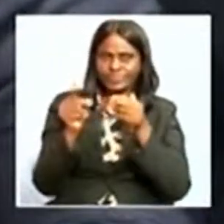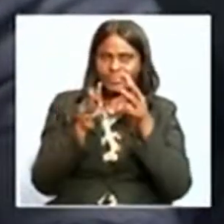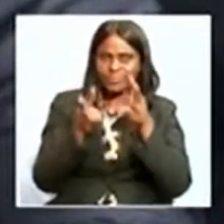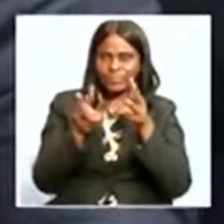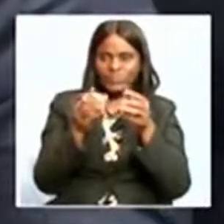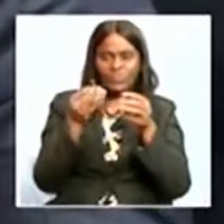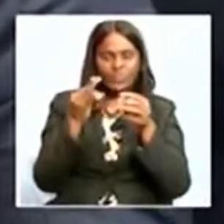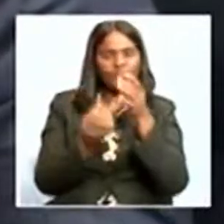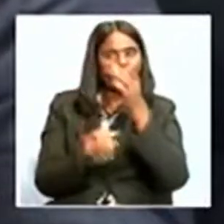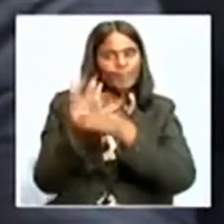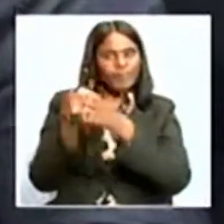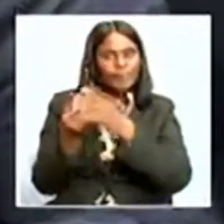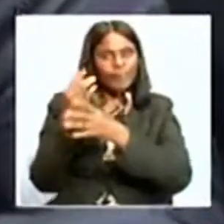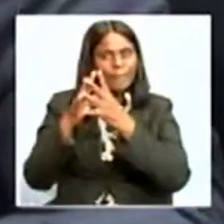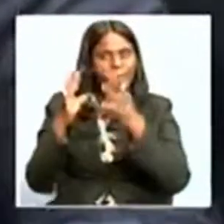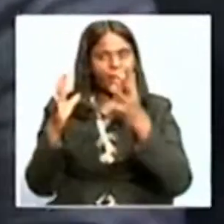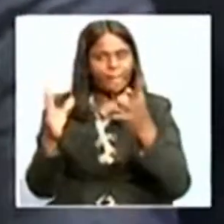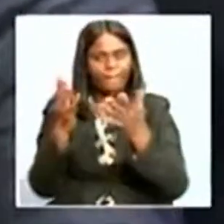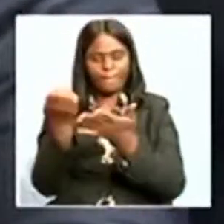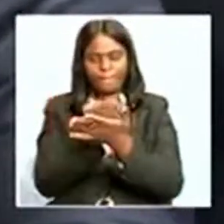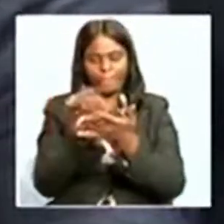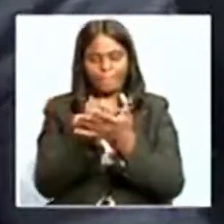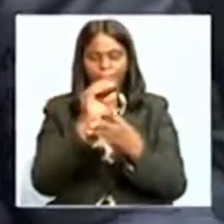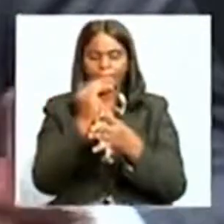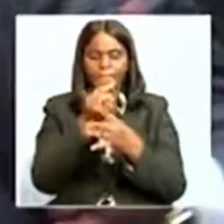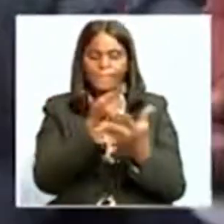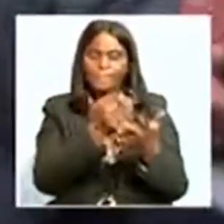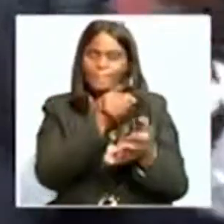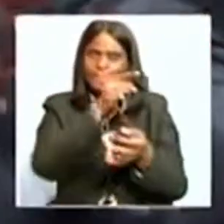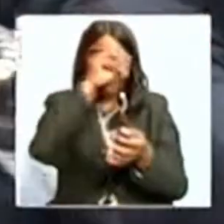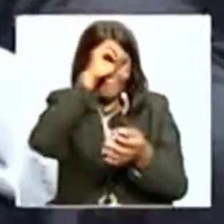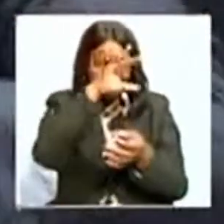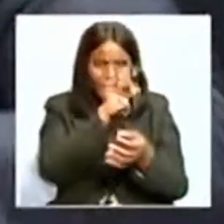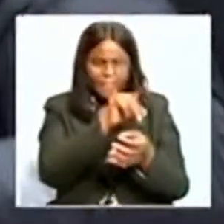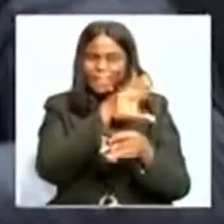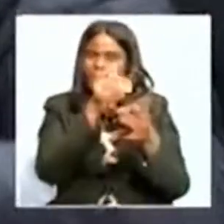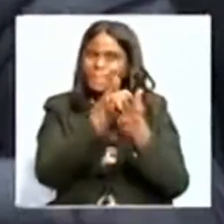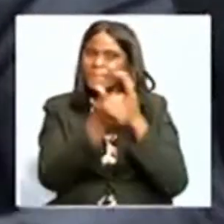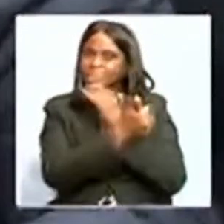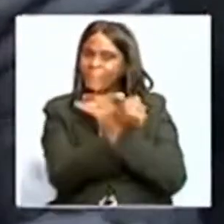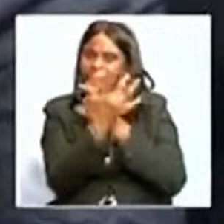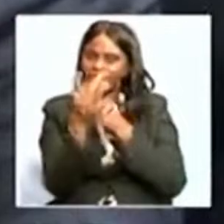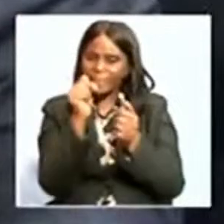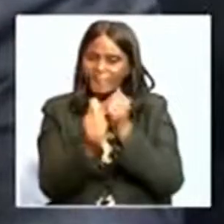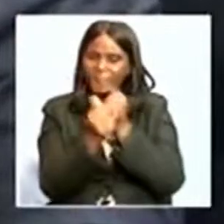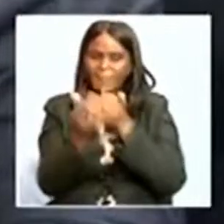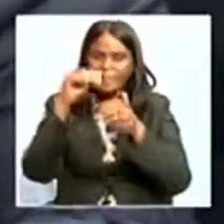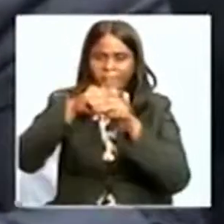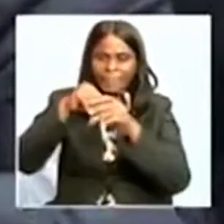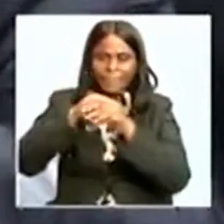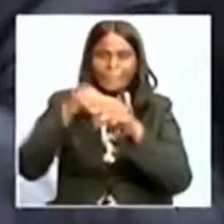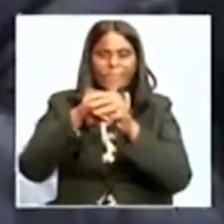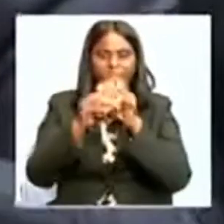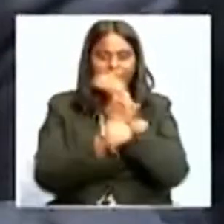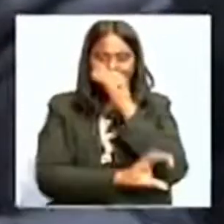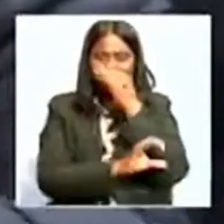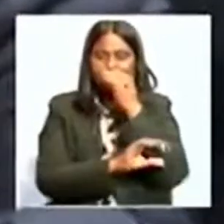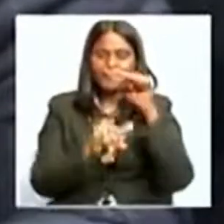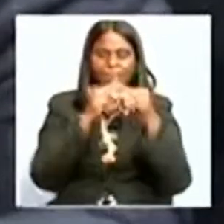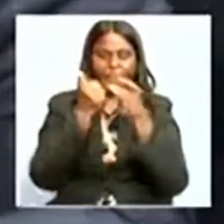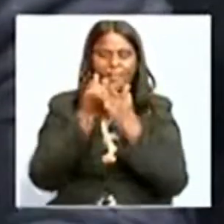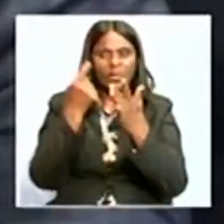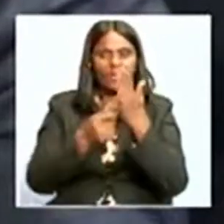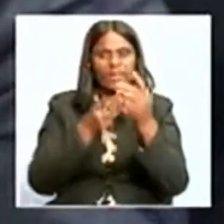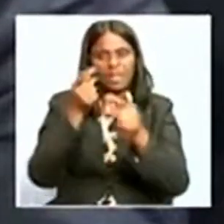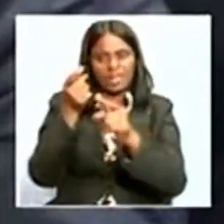ways of growing our economy, whether it's mining, all those products that come into the country come